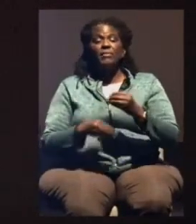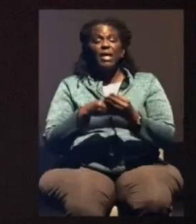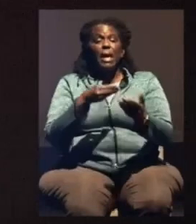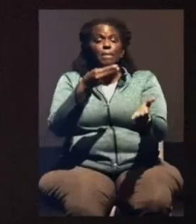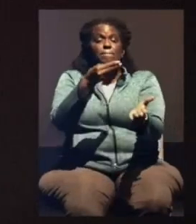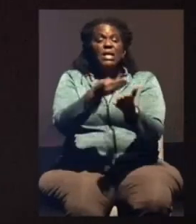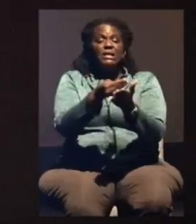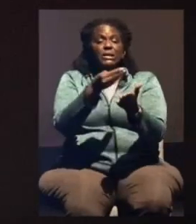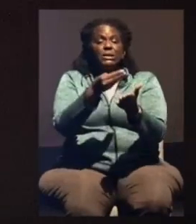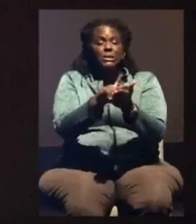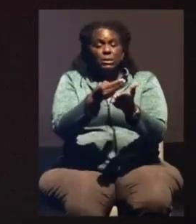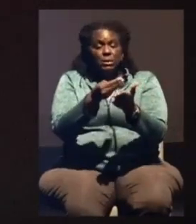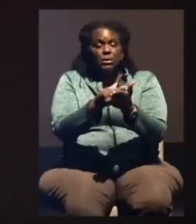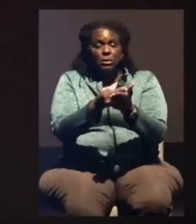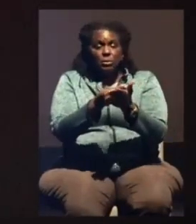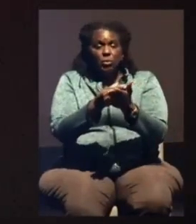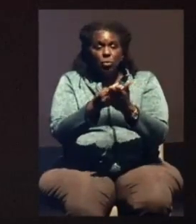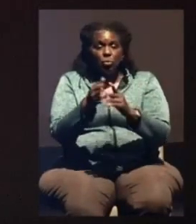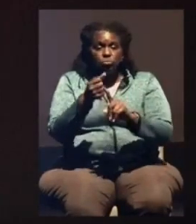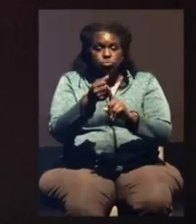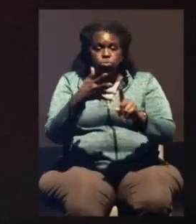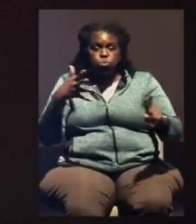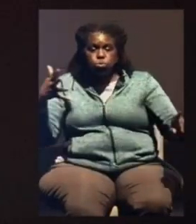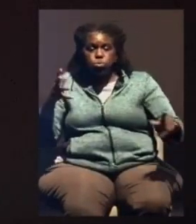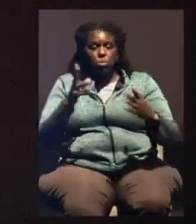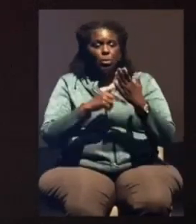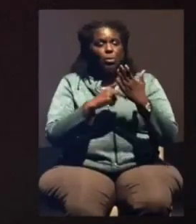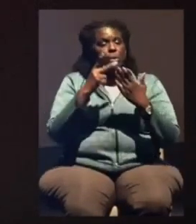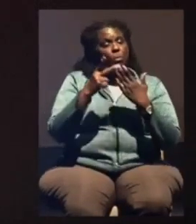but the growth of